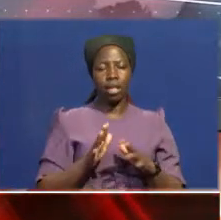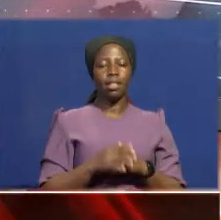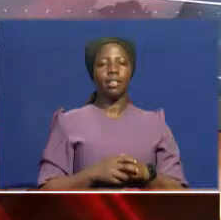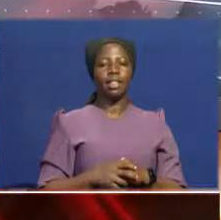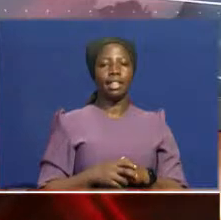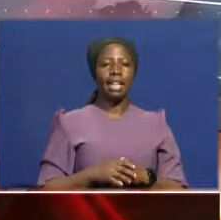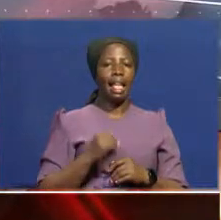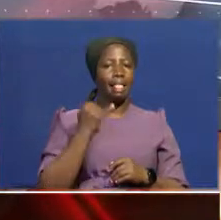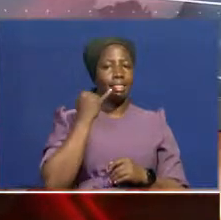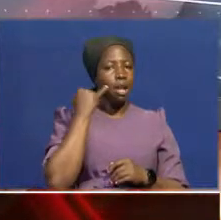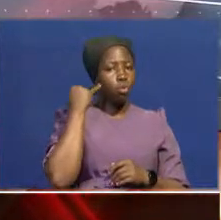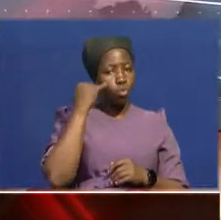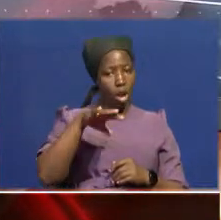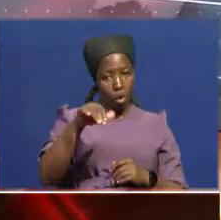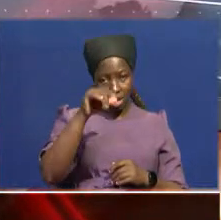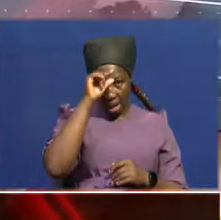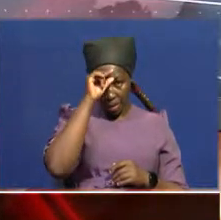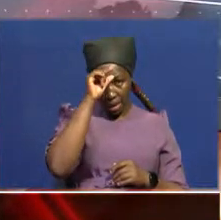has embarked on